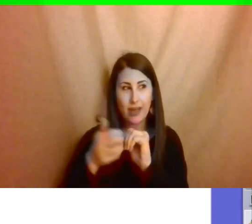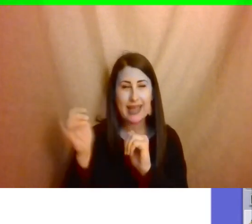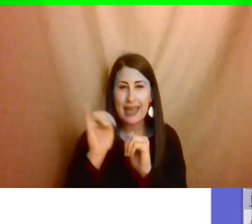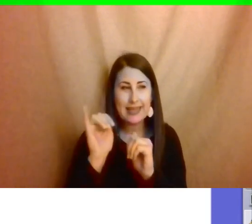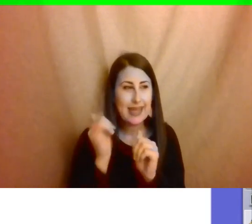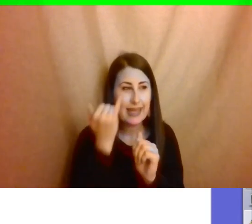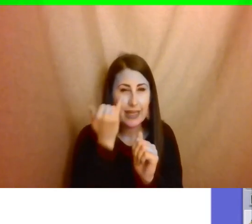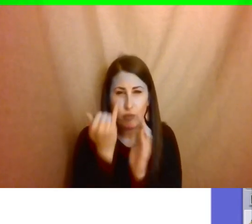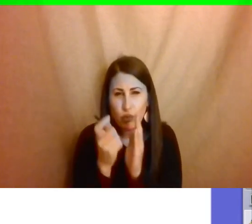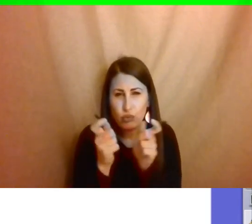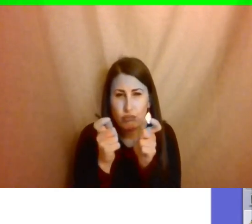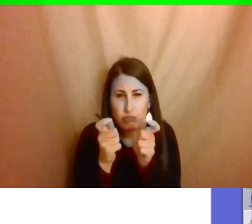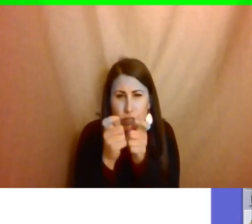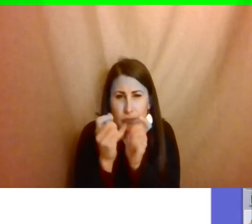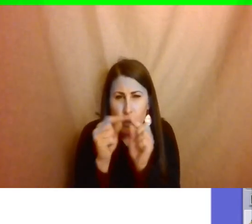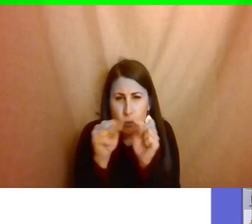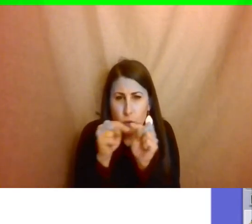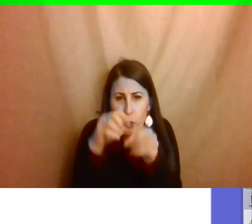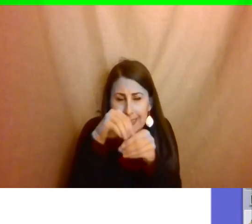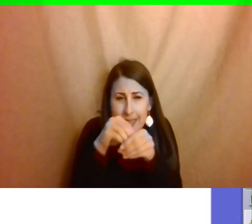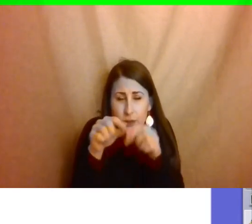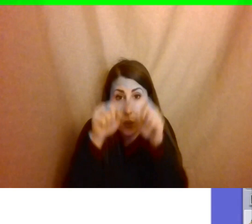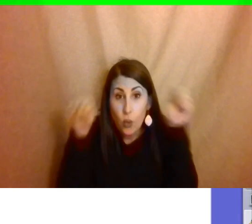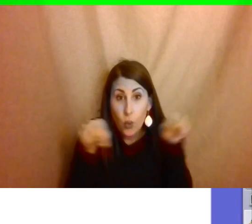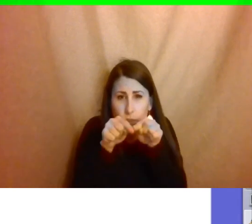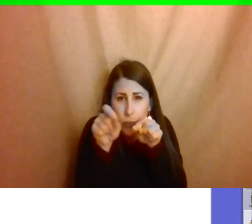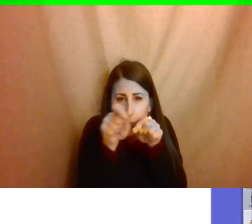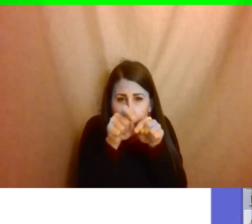Now it looks 3D because it looks like